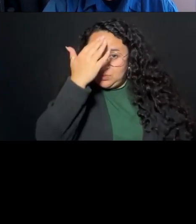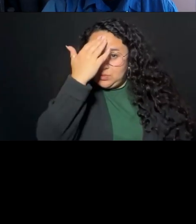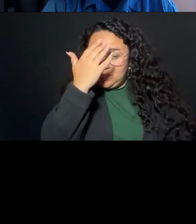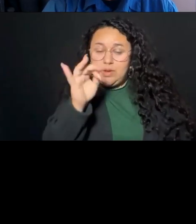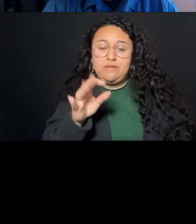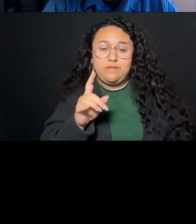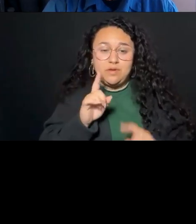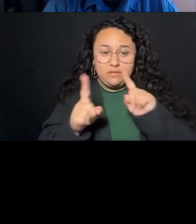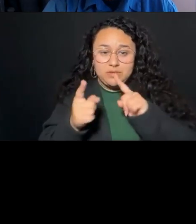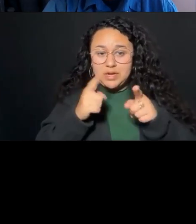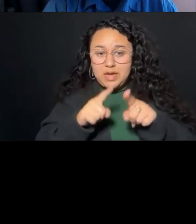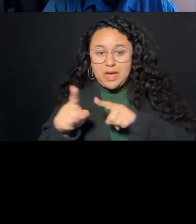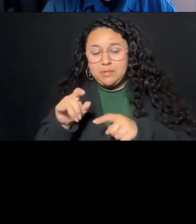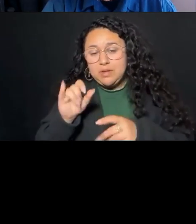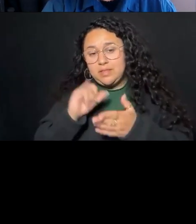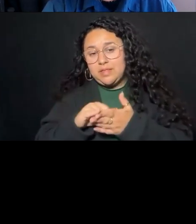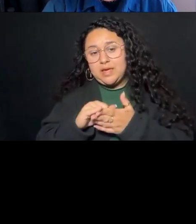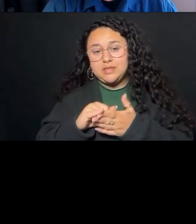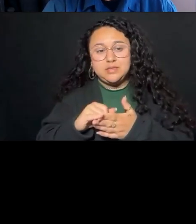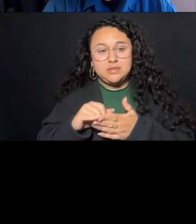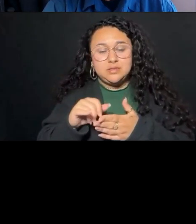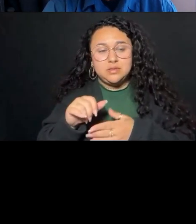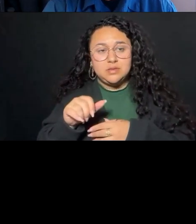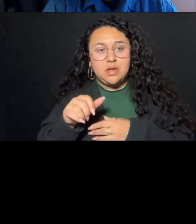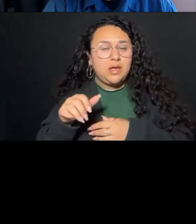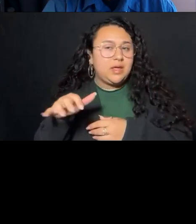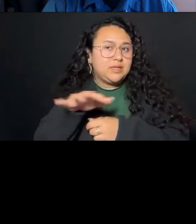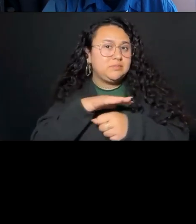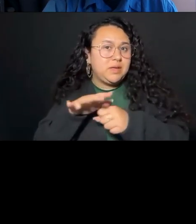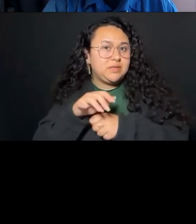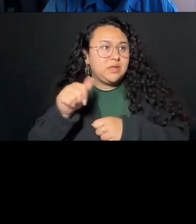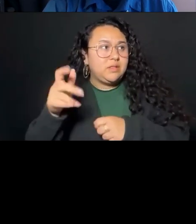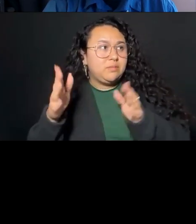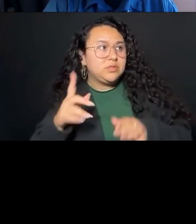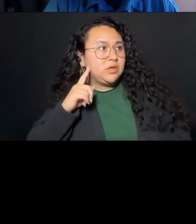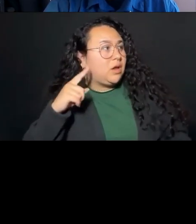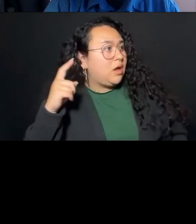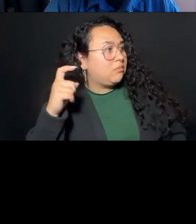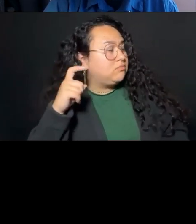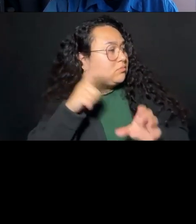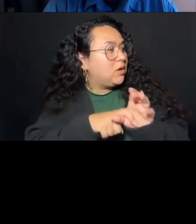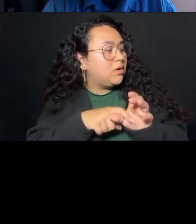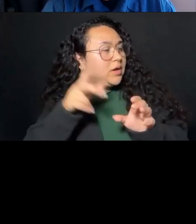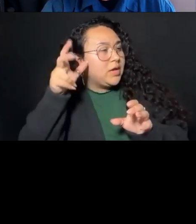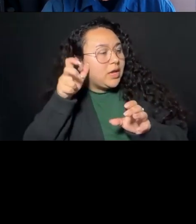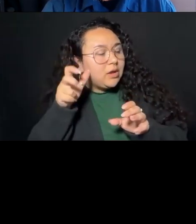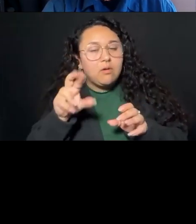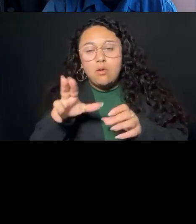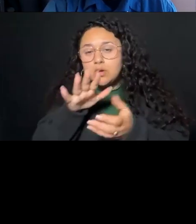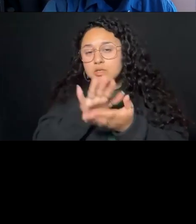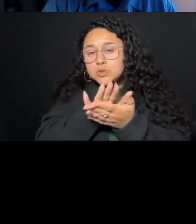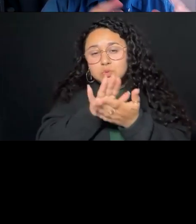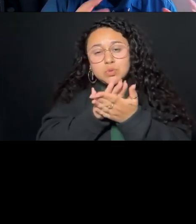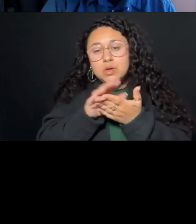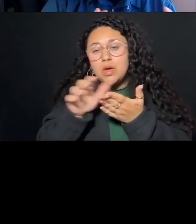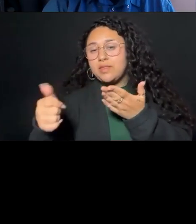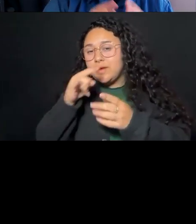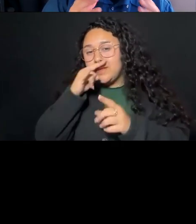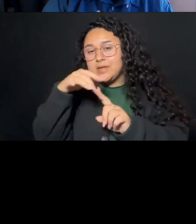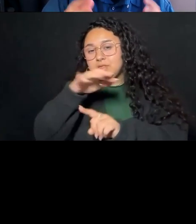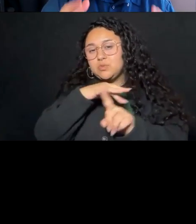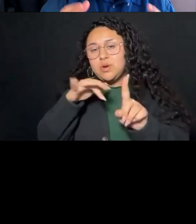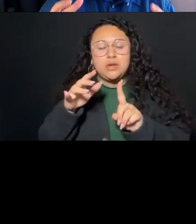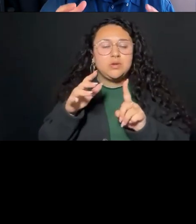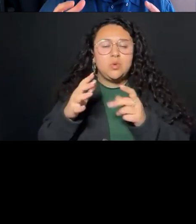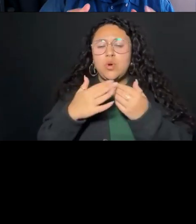happening and it's, within earshot of other people, or at school where other kids are around, or wherever it